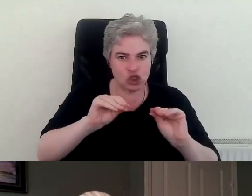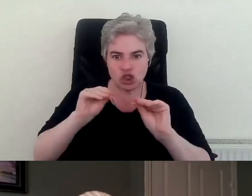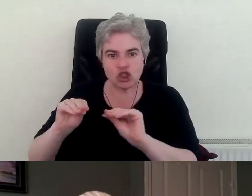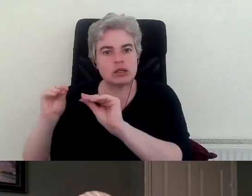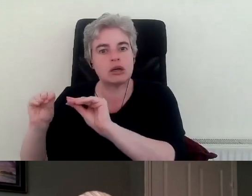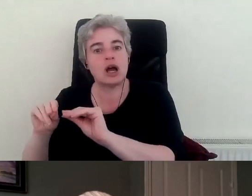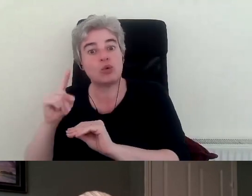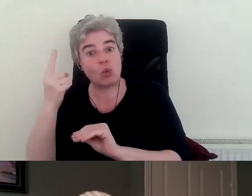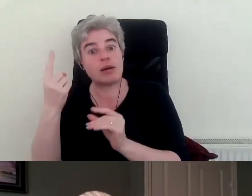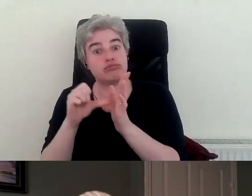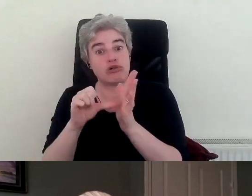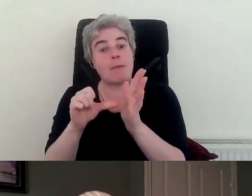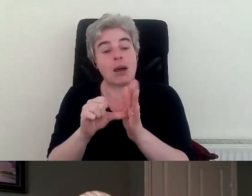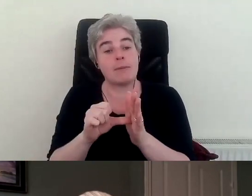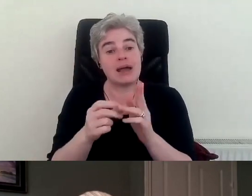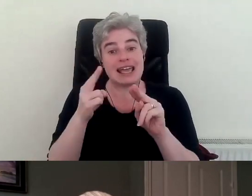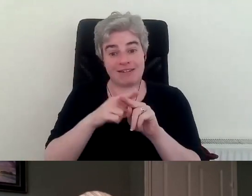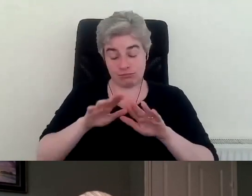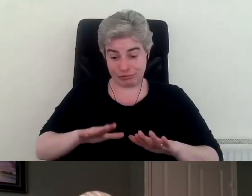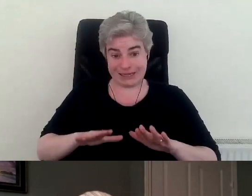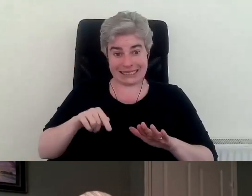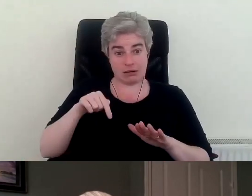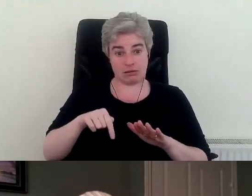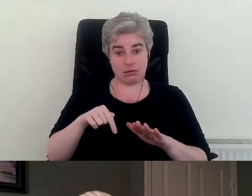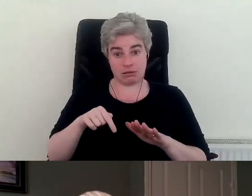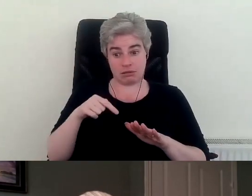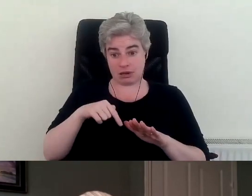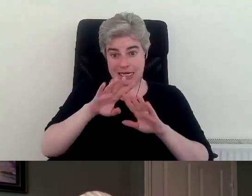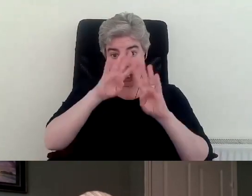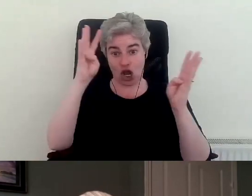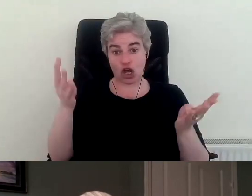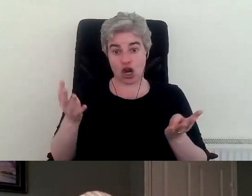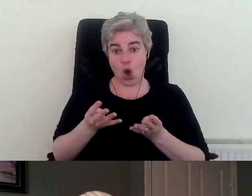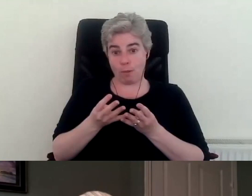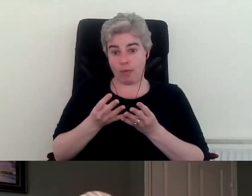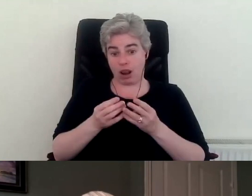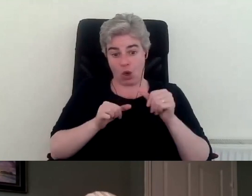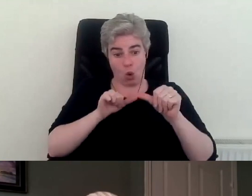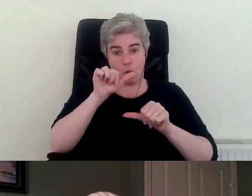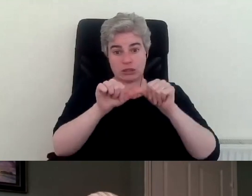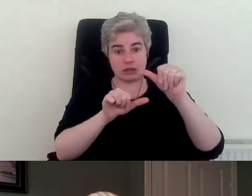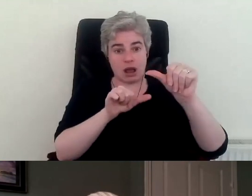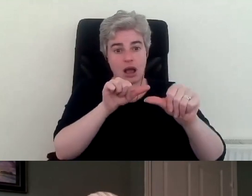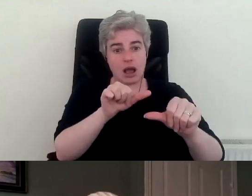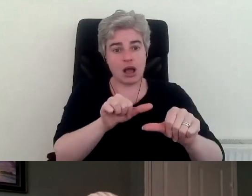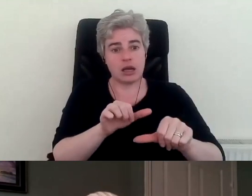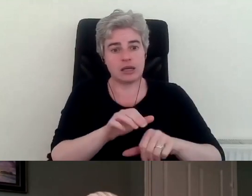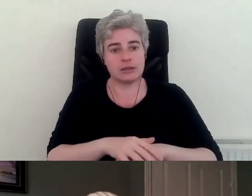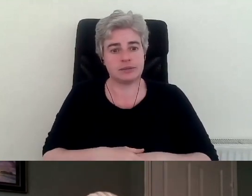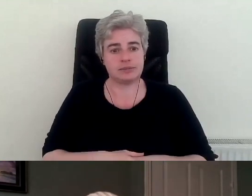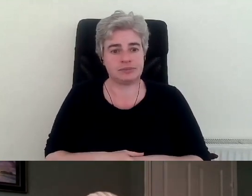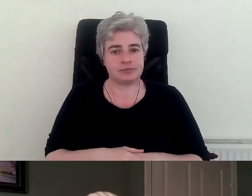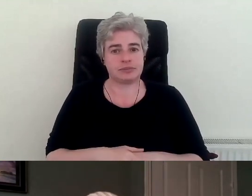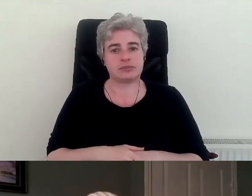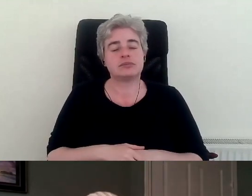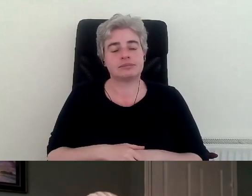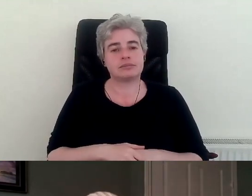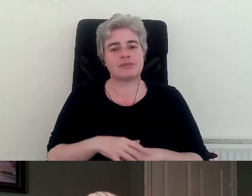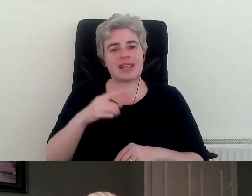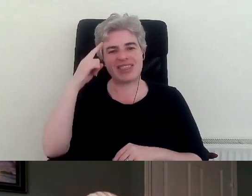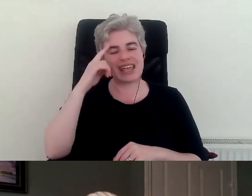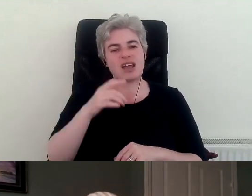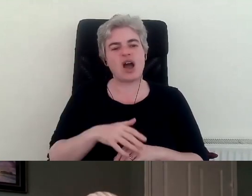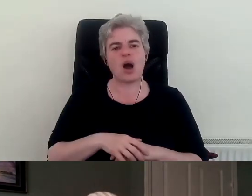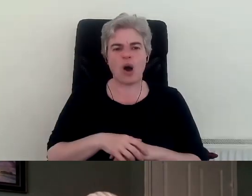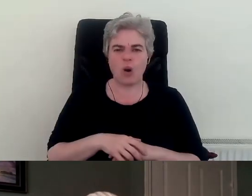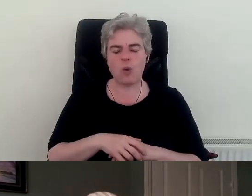one of the problems. If Britain in the global order, if I can make that example, in the global order thinks that, oh,